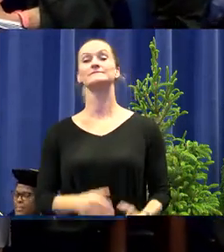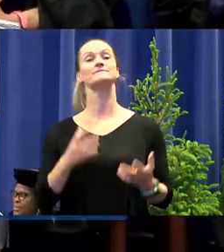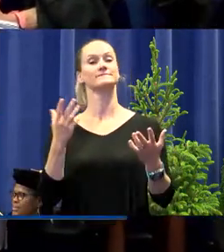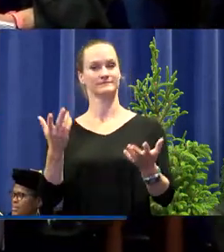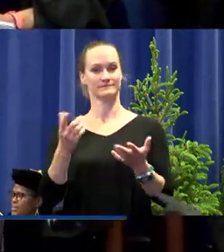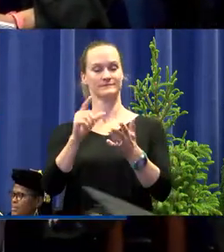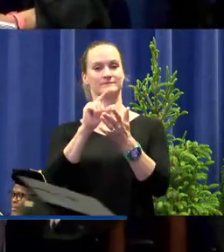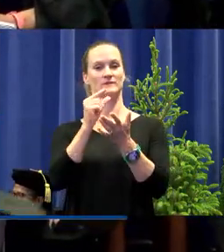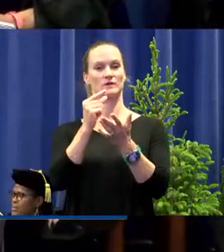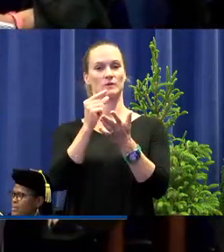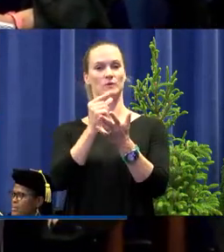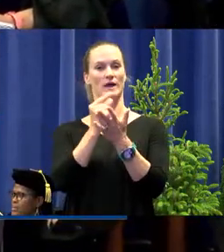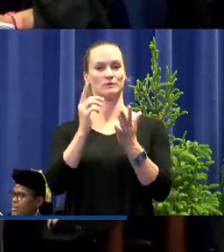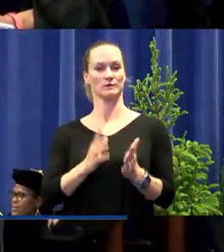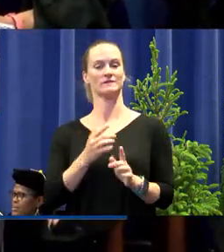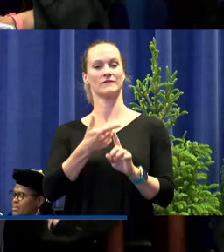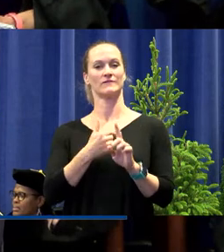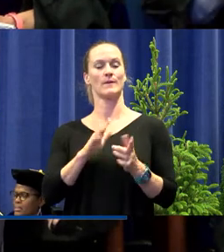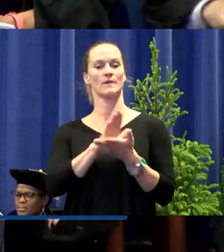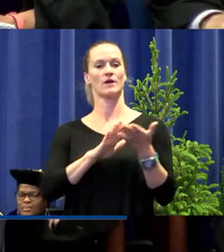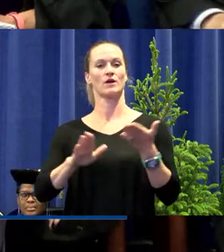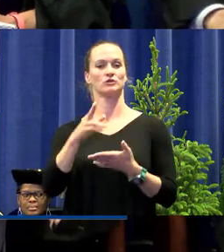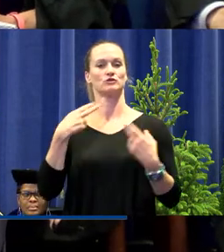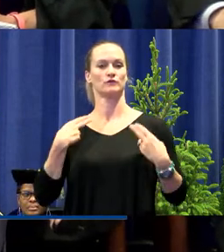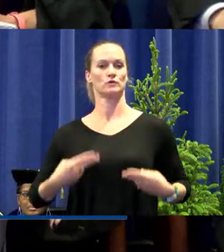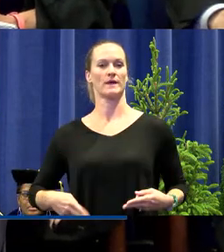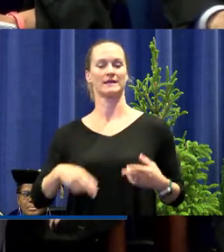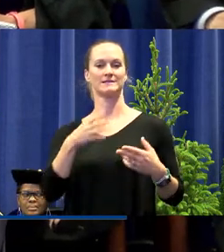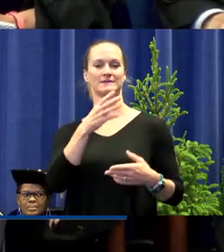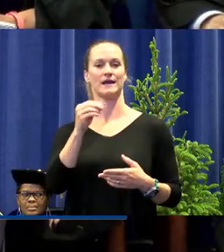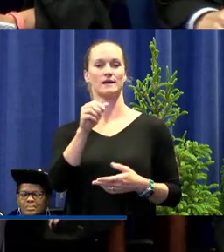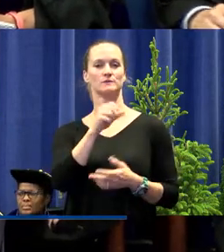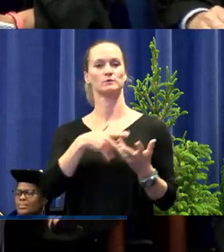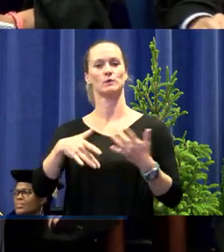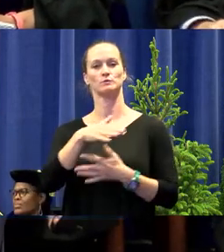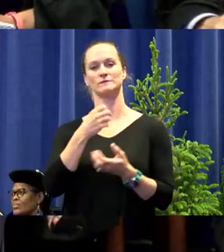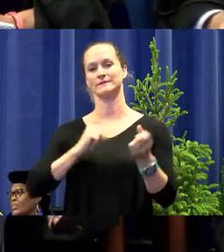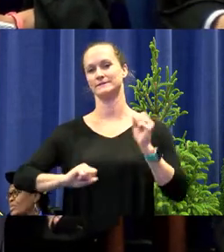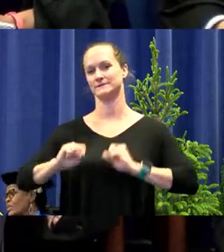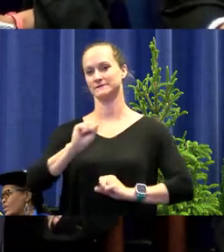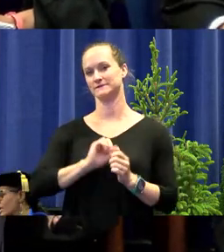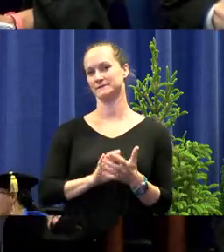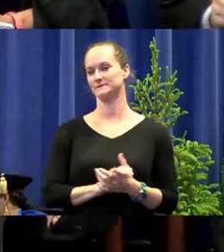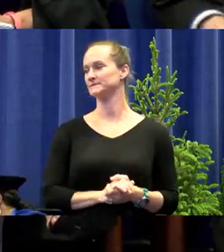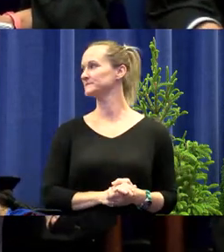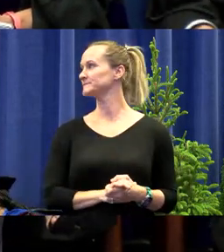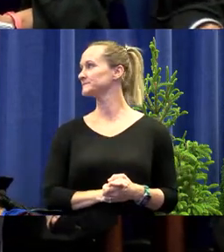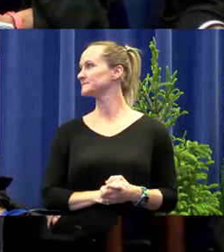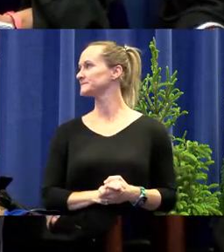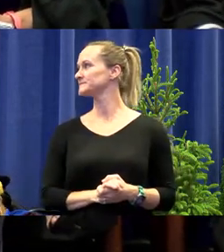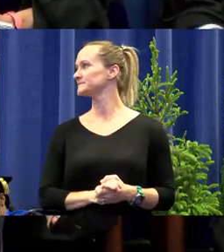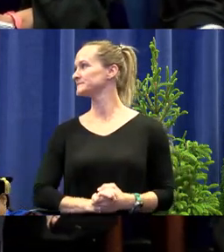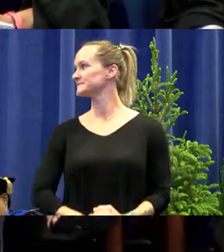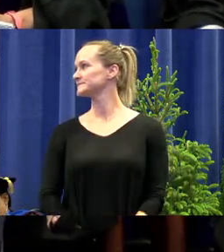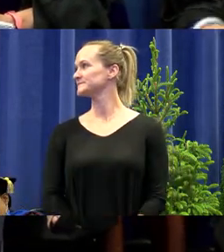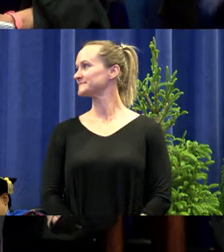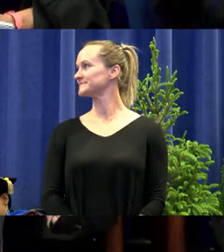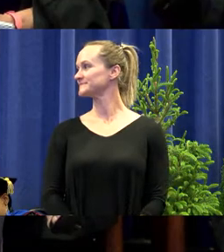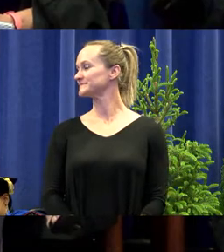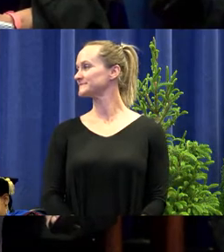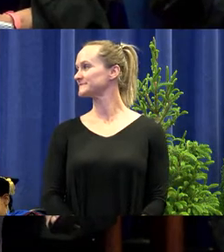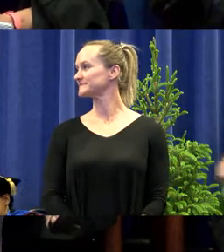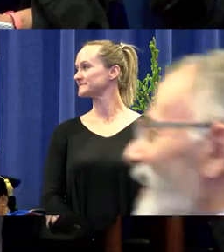Presenting the graduates from the College of Humanities and Social Sciences.